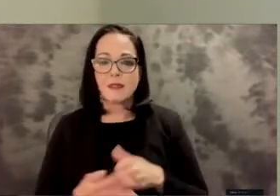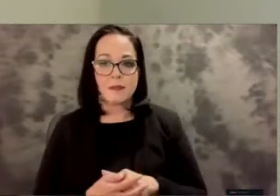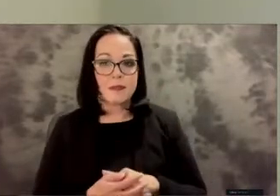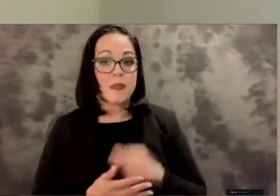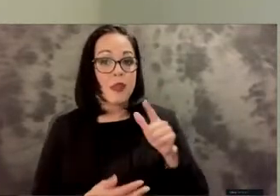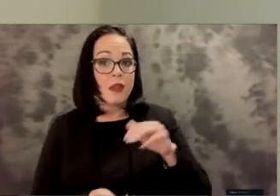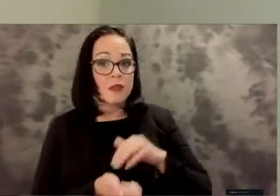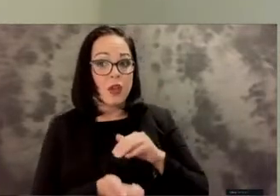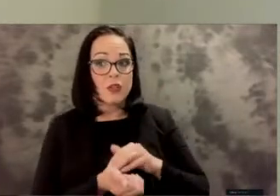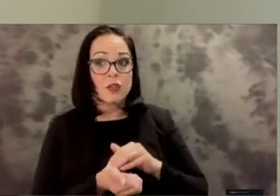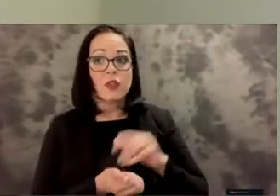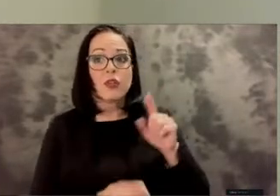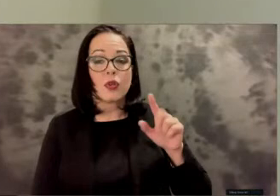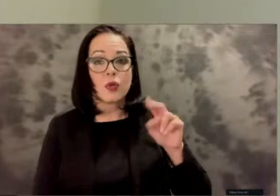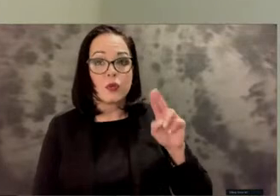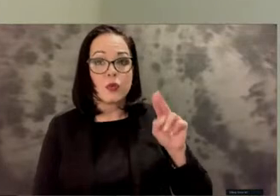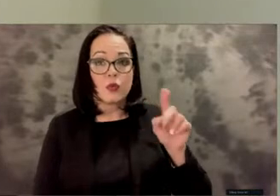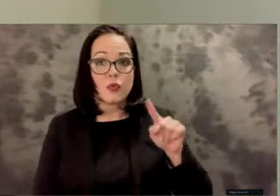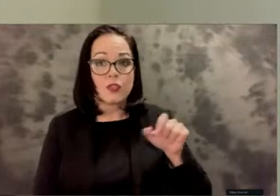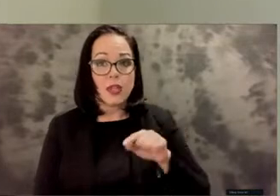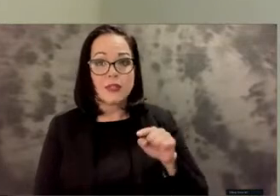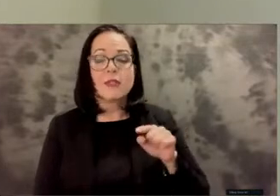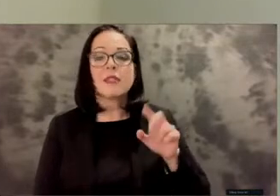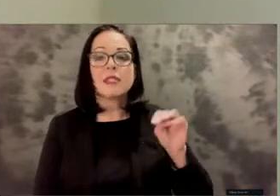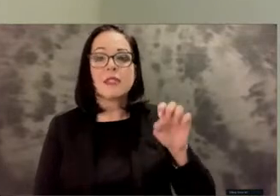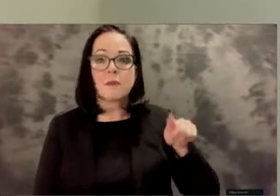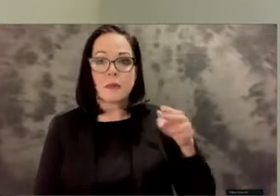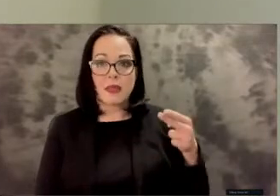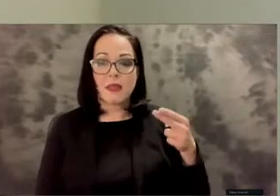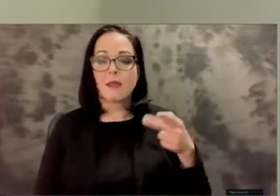Dr. Marcela Nunes Smith. Present.